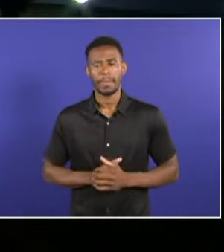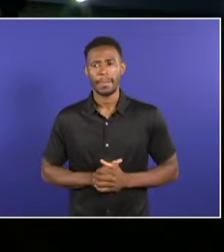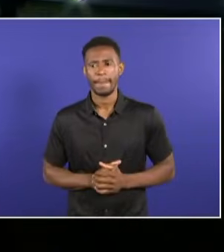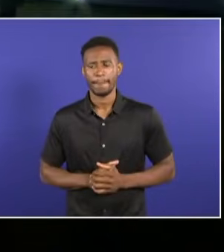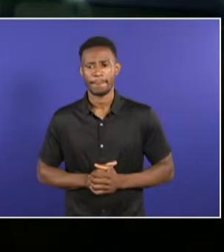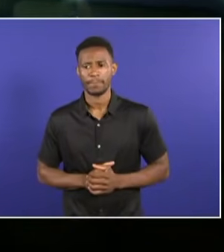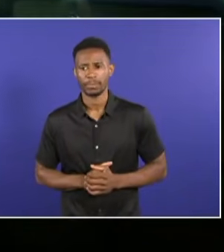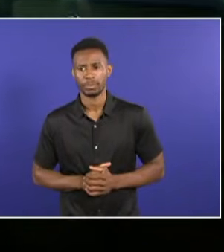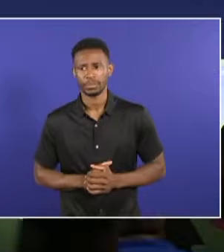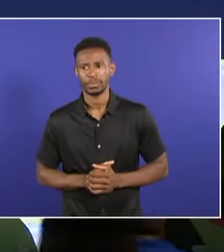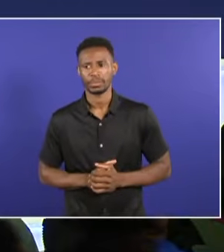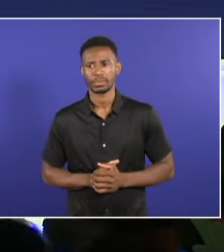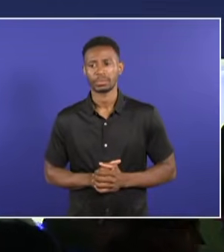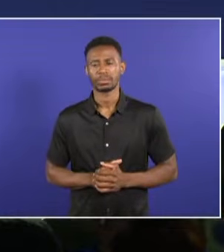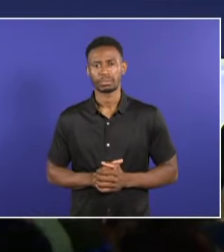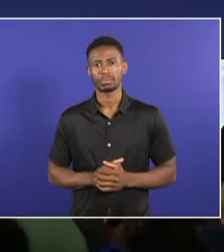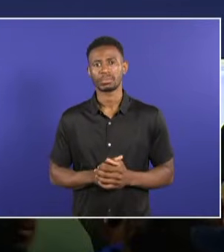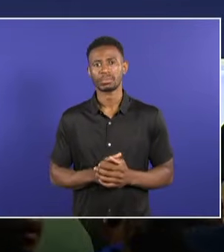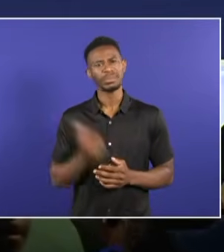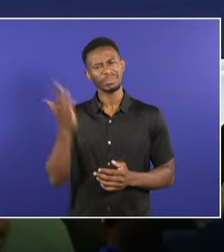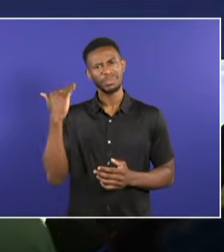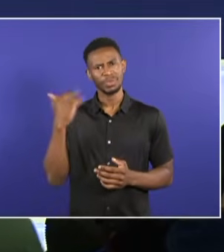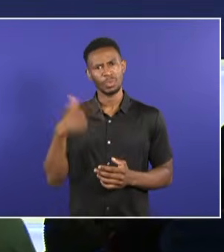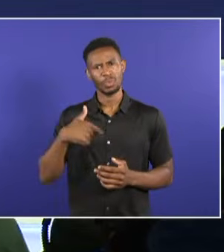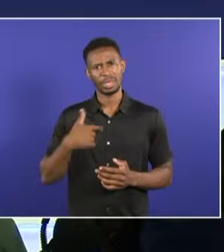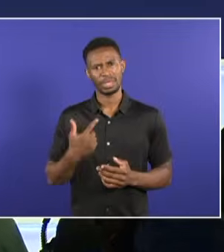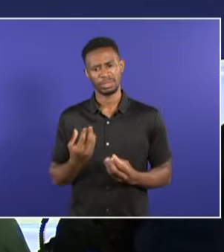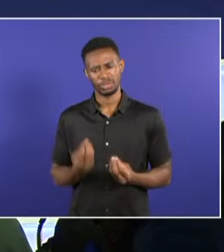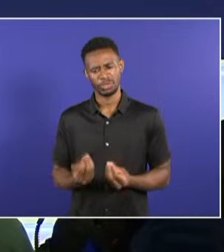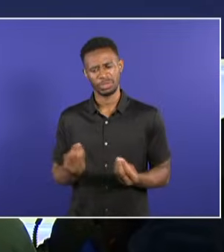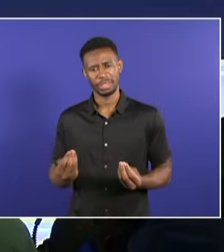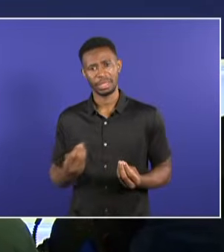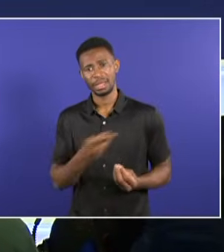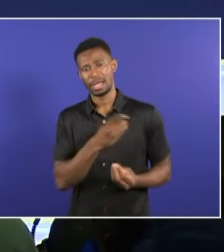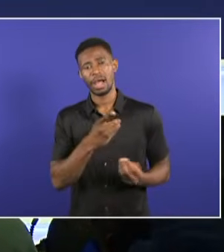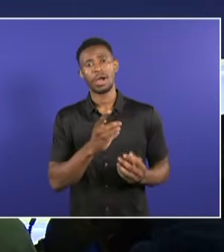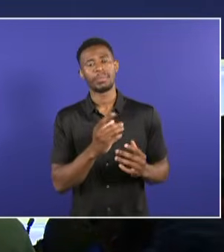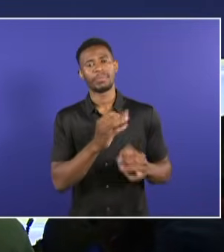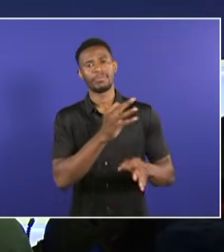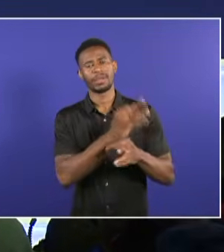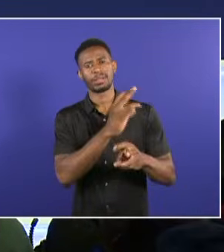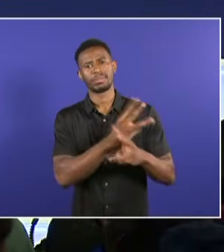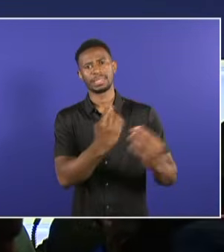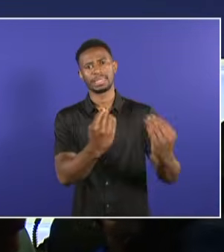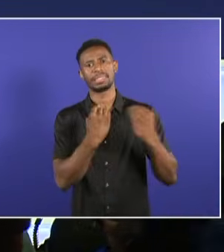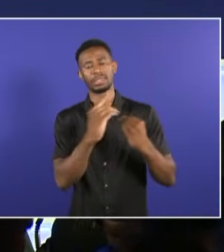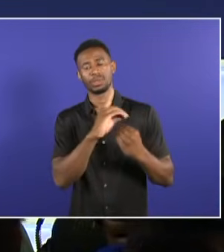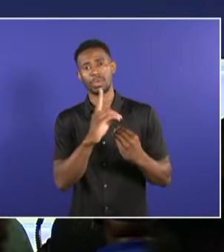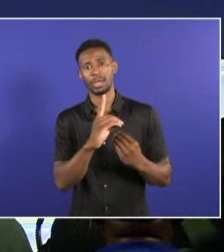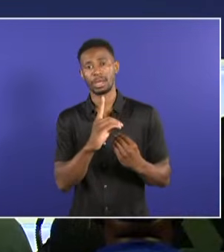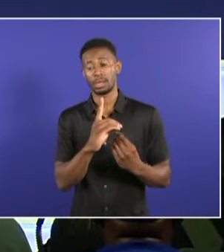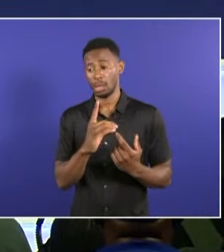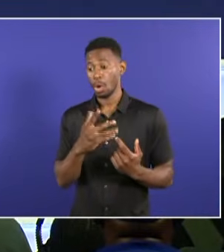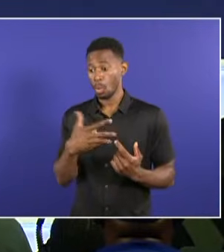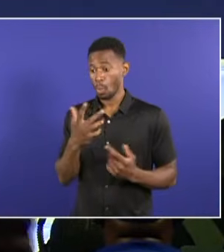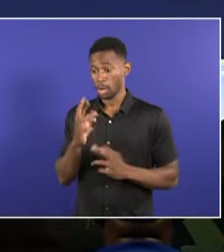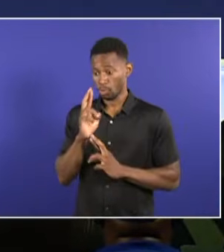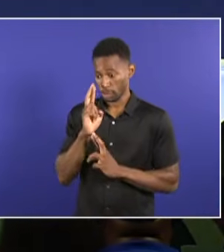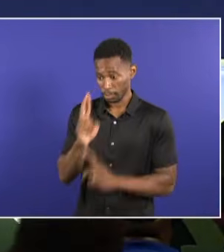Now, we all remember what our parents taught us. Respect is given, but trust is